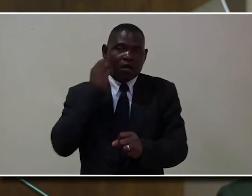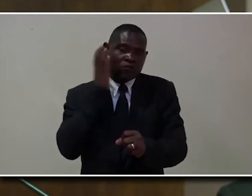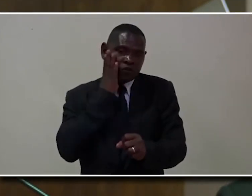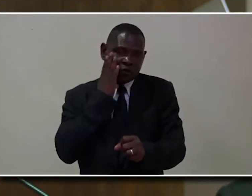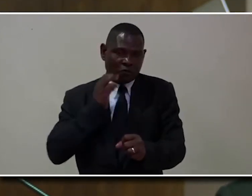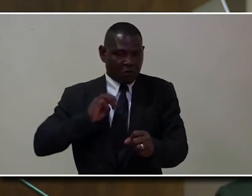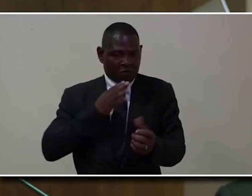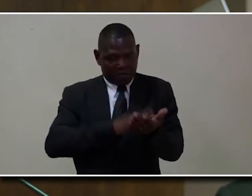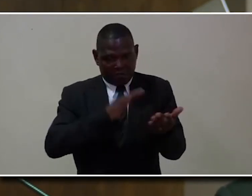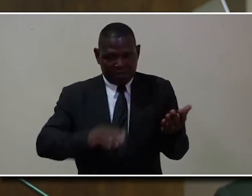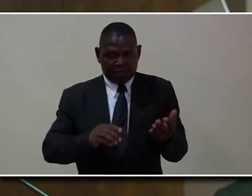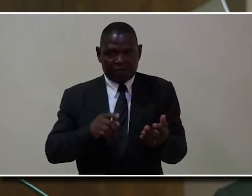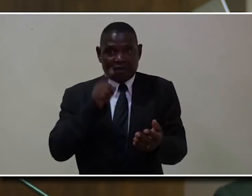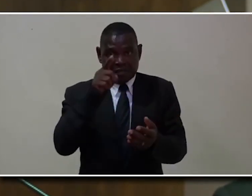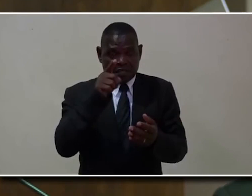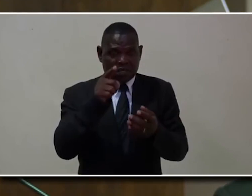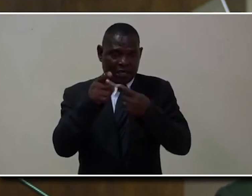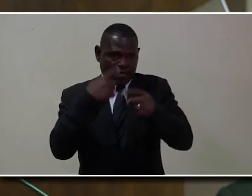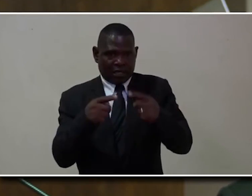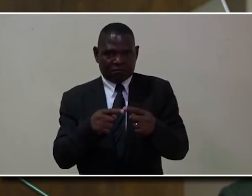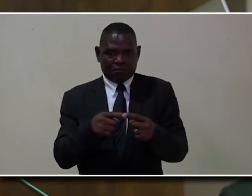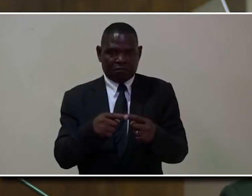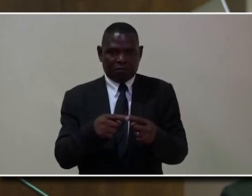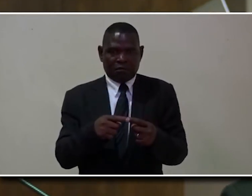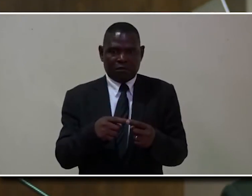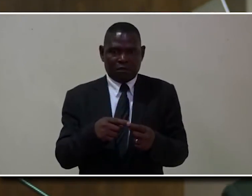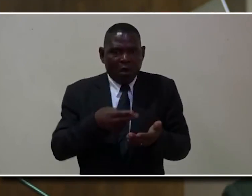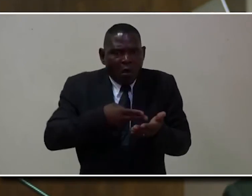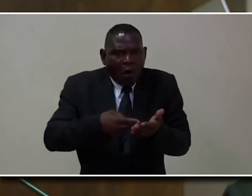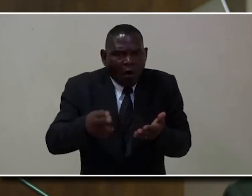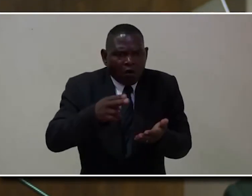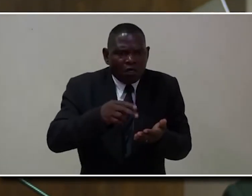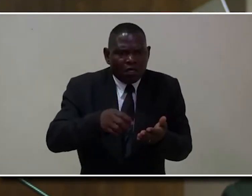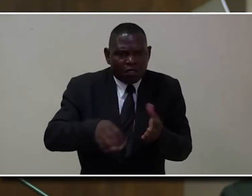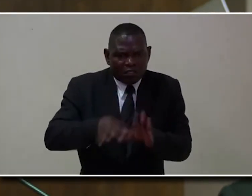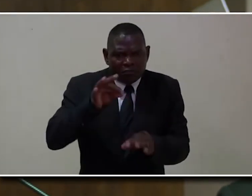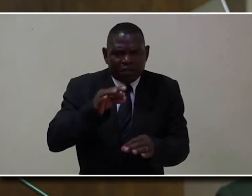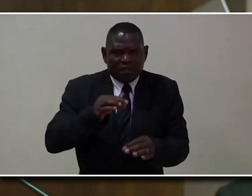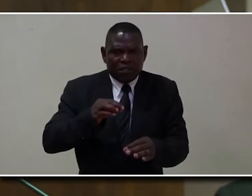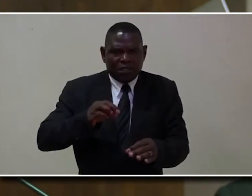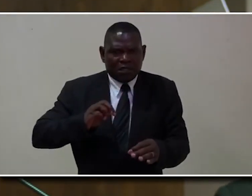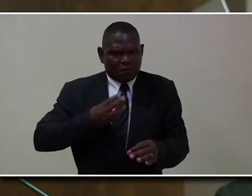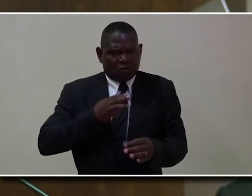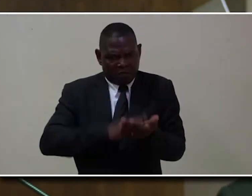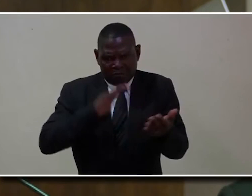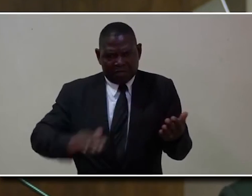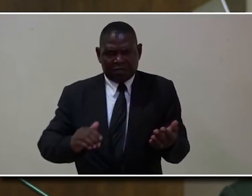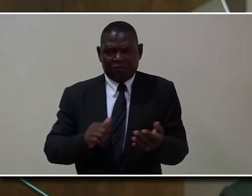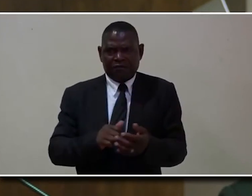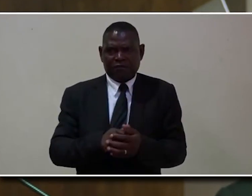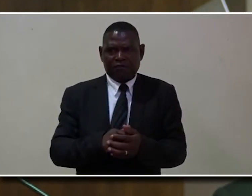na adzatiketengera kumudzi. We believe in the Holy Spirit you gave us. Tikurupirira mwa mzimu oyera munatipatsa. That he